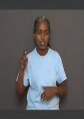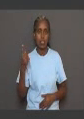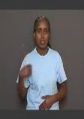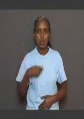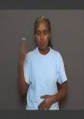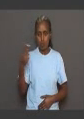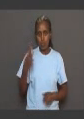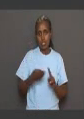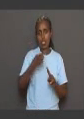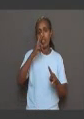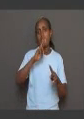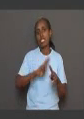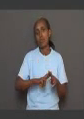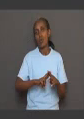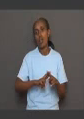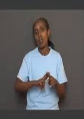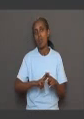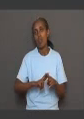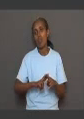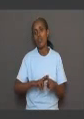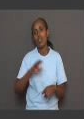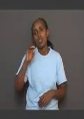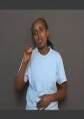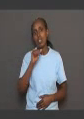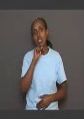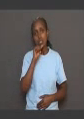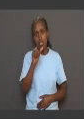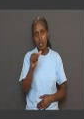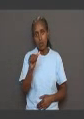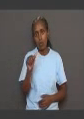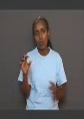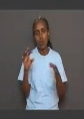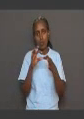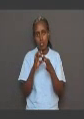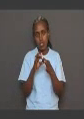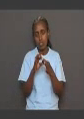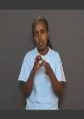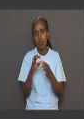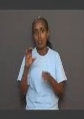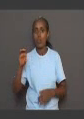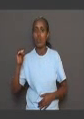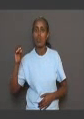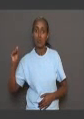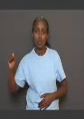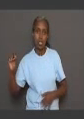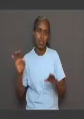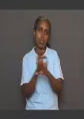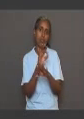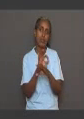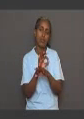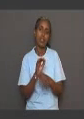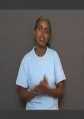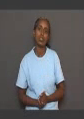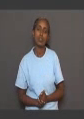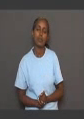the reciprocals of the non-zero ordinates of the cosine function.